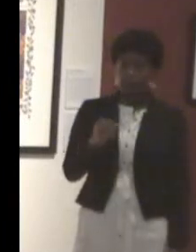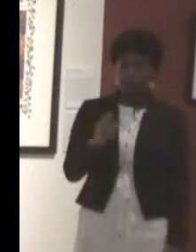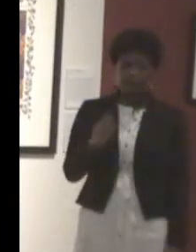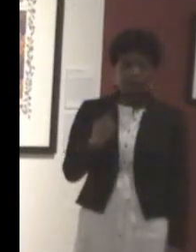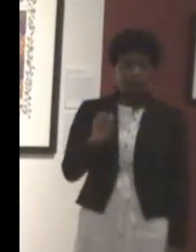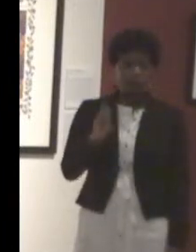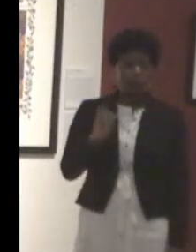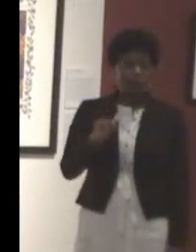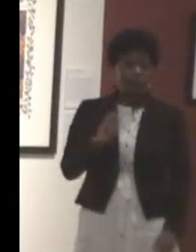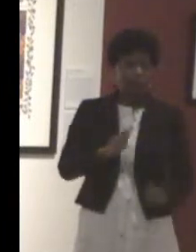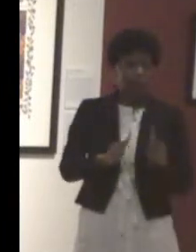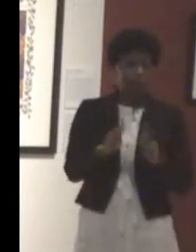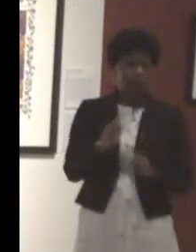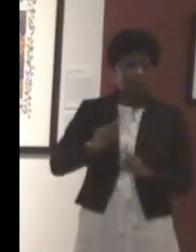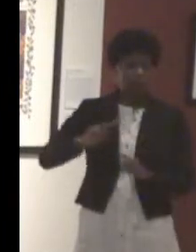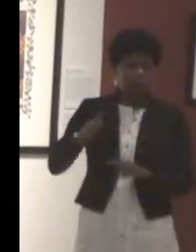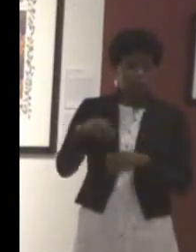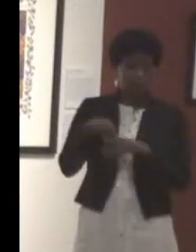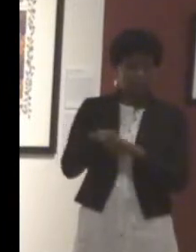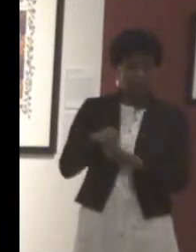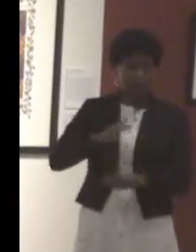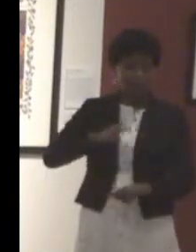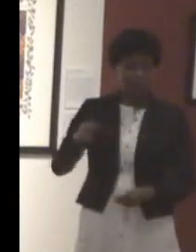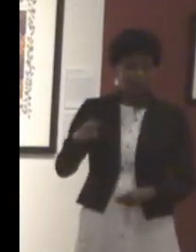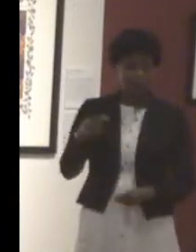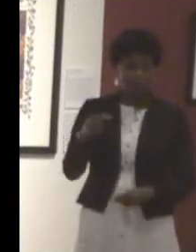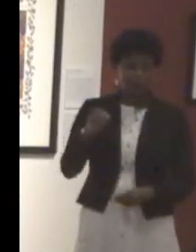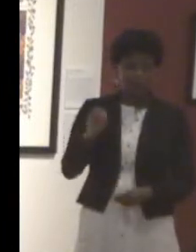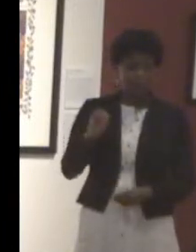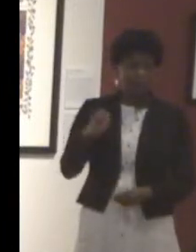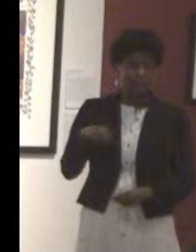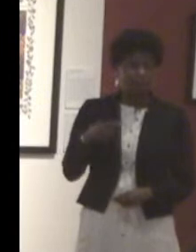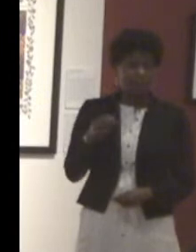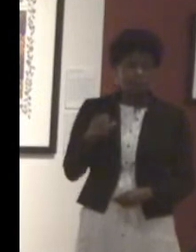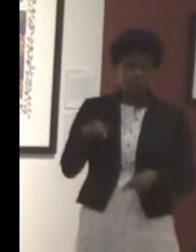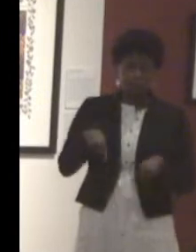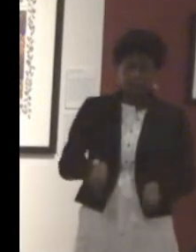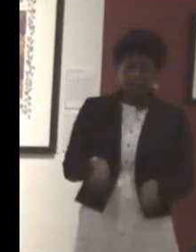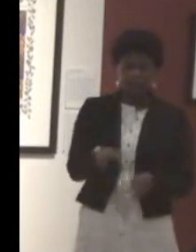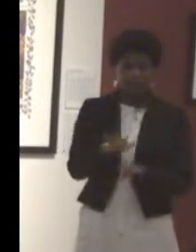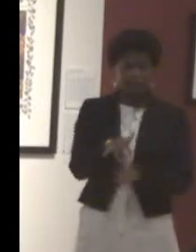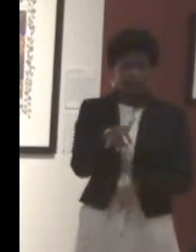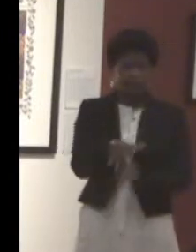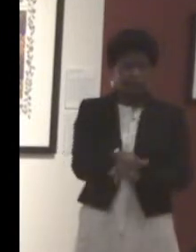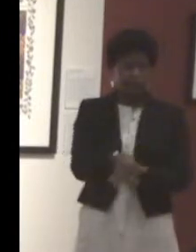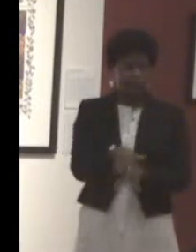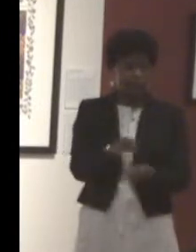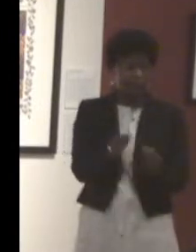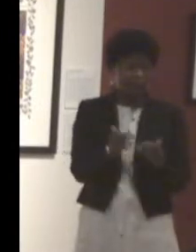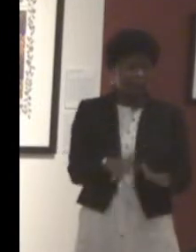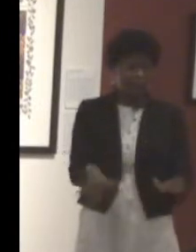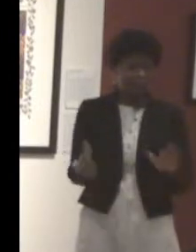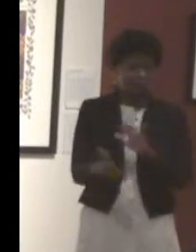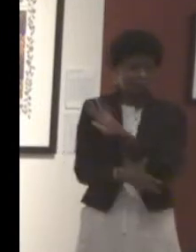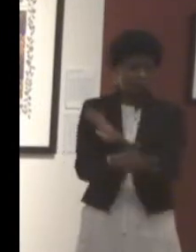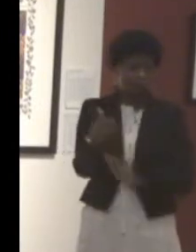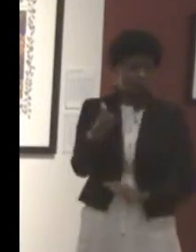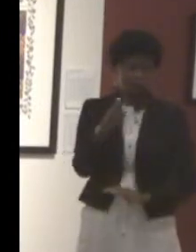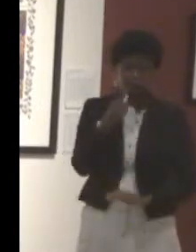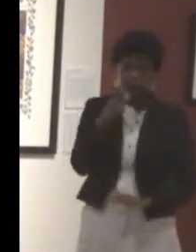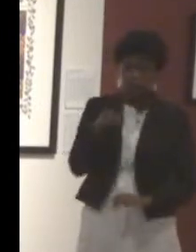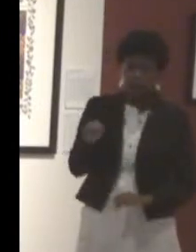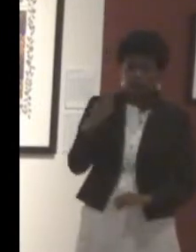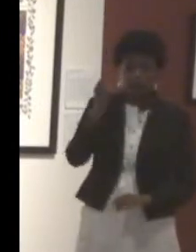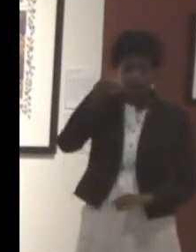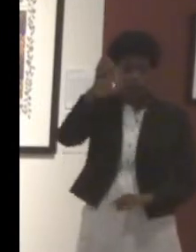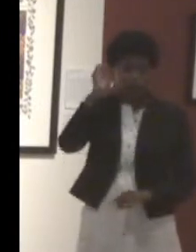who were among the first in the Western Hemisphere. We are on indigenous land that was stolen by European colonists.